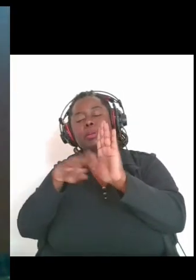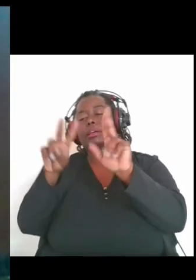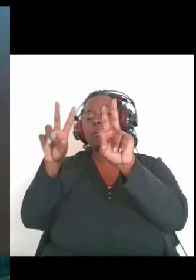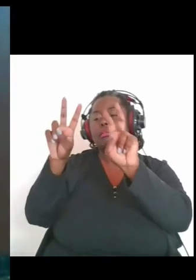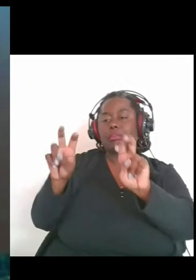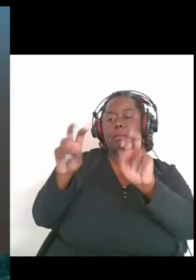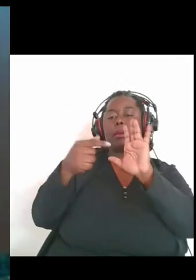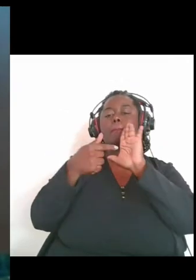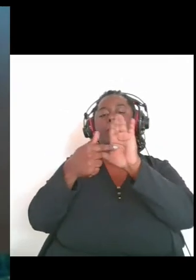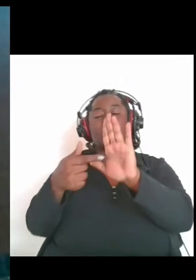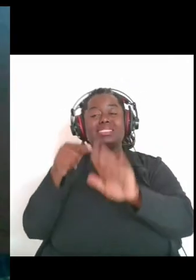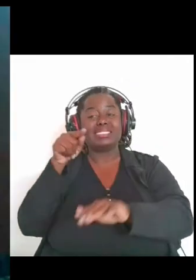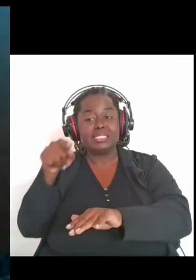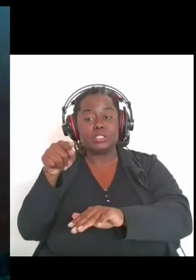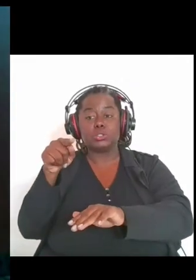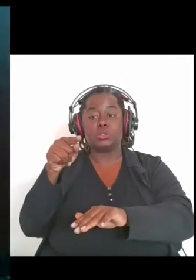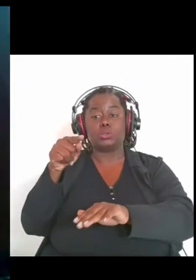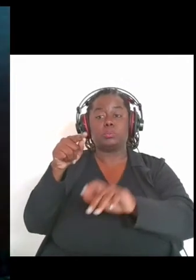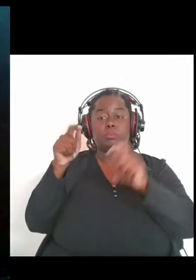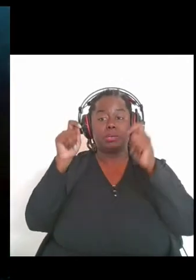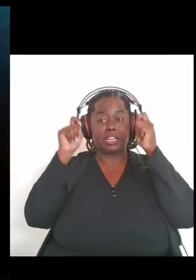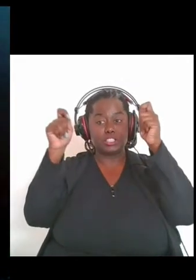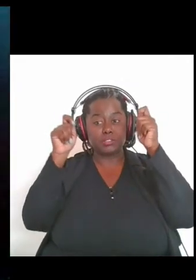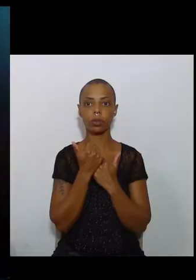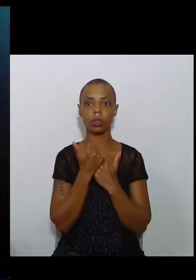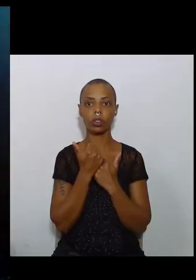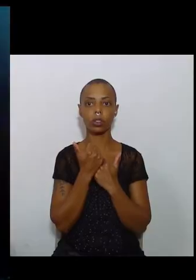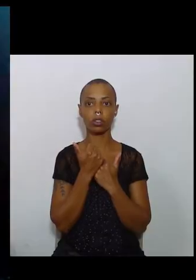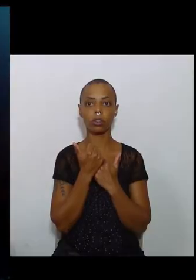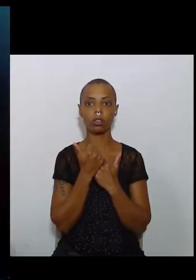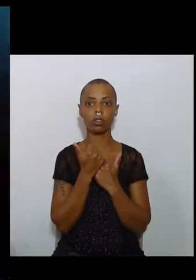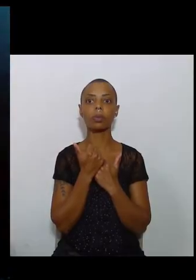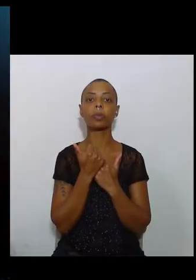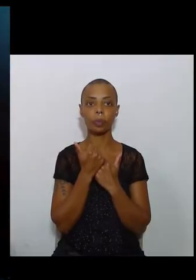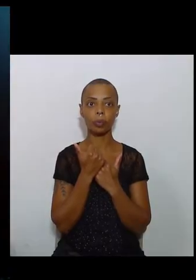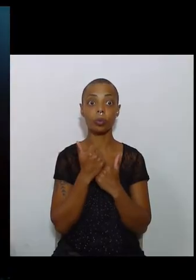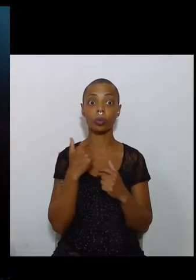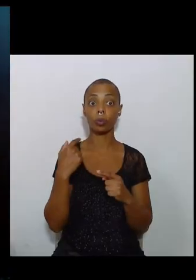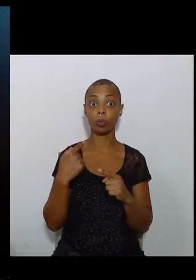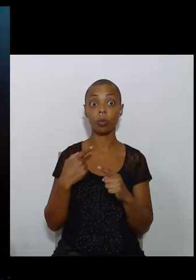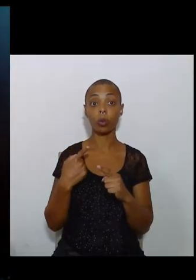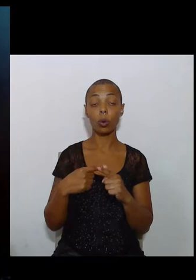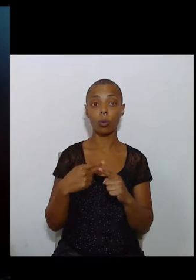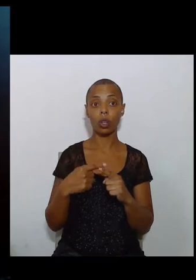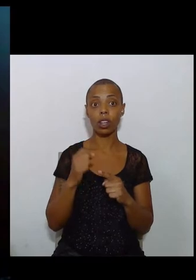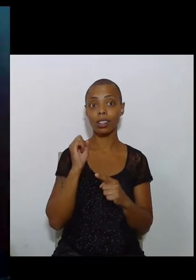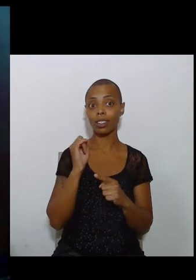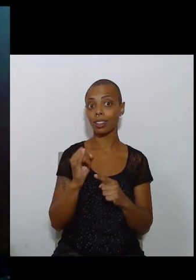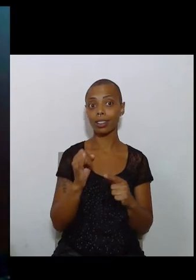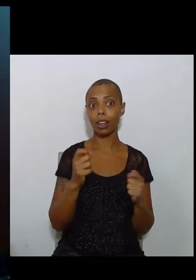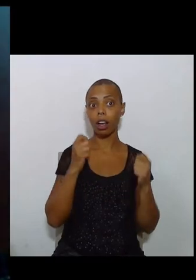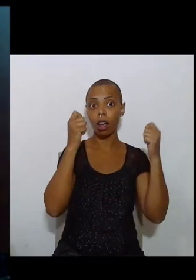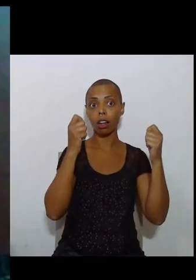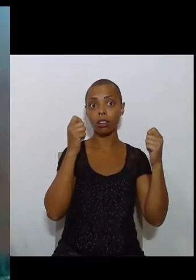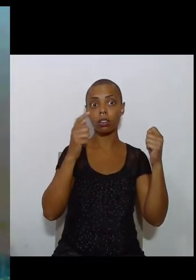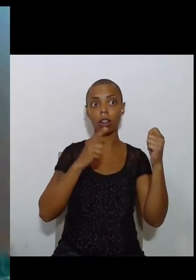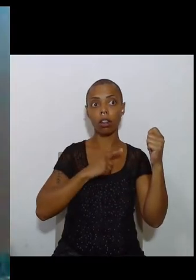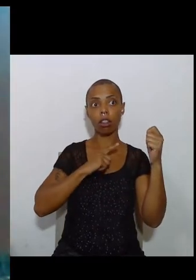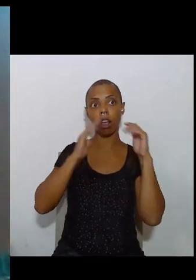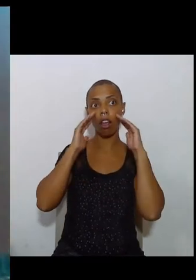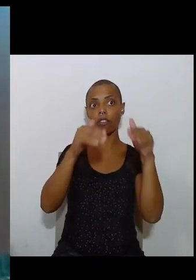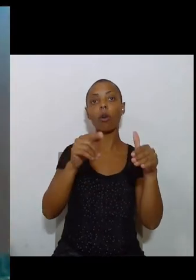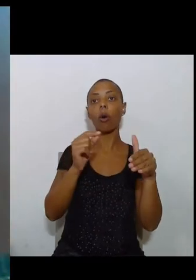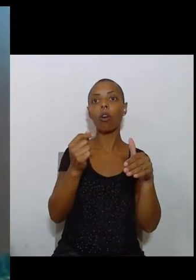what the company or the institution needs to show to the world and that's terrible for activists because otherwise activism will be